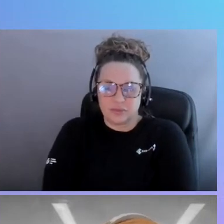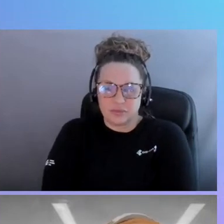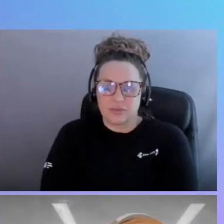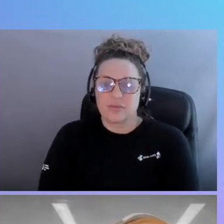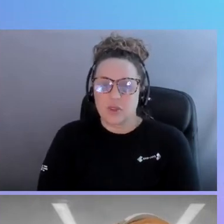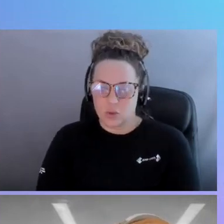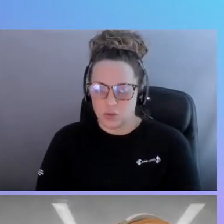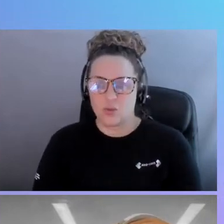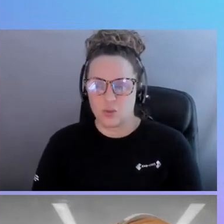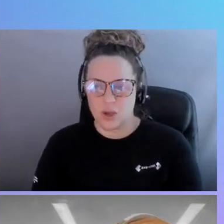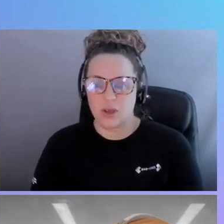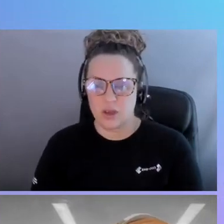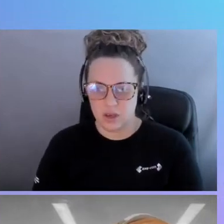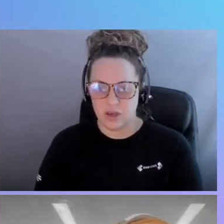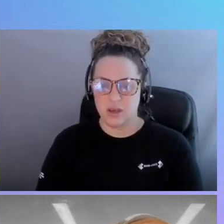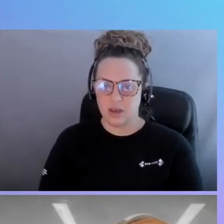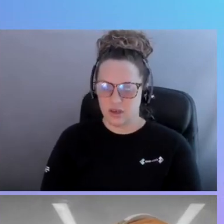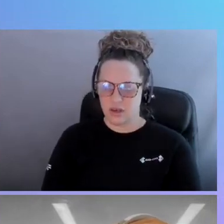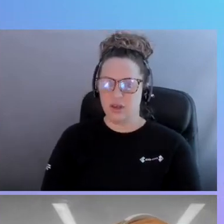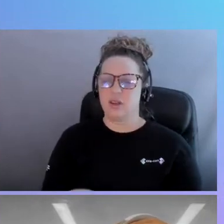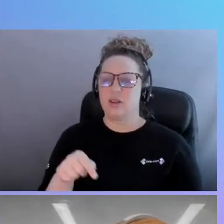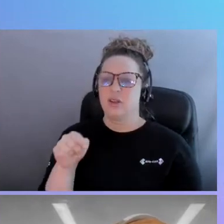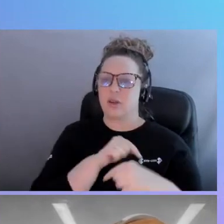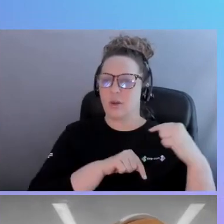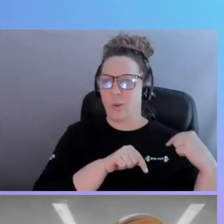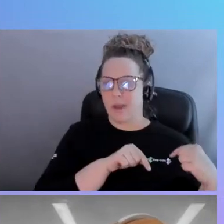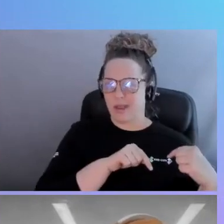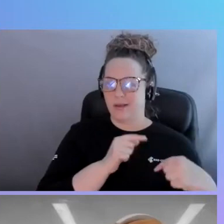So yeah, if we go back to settings,